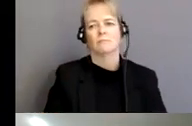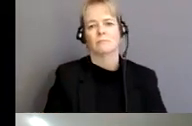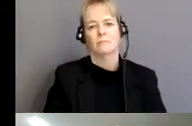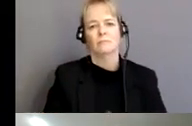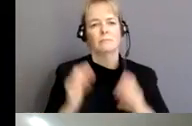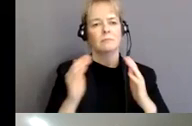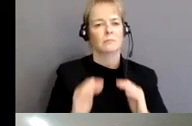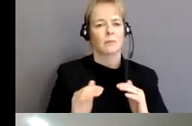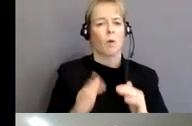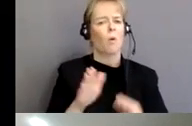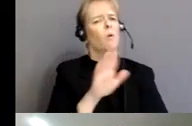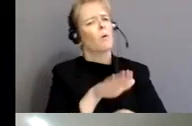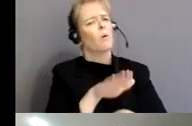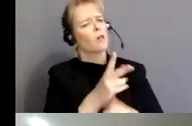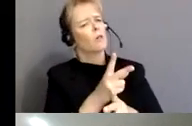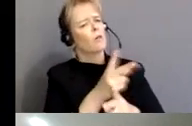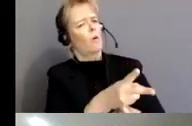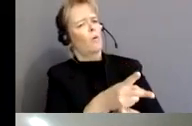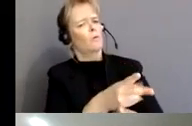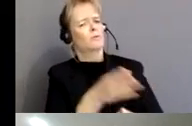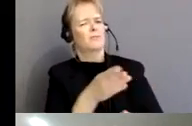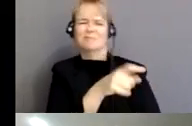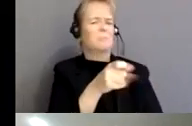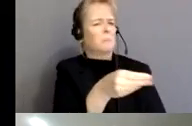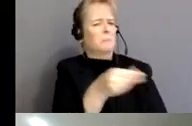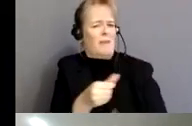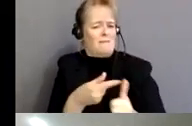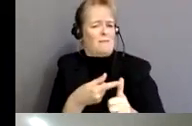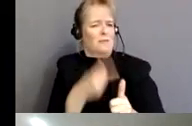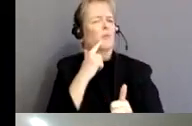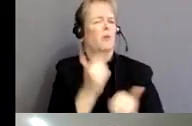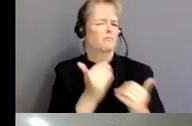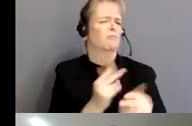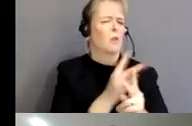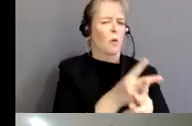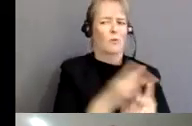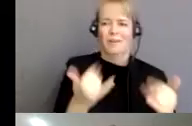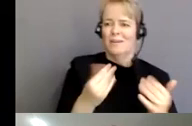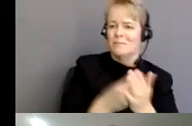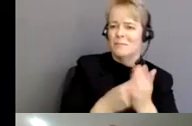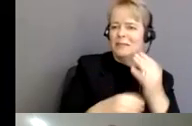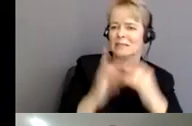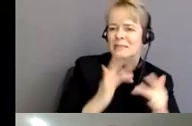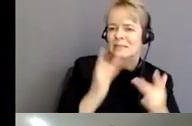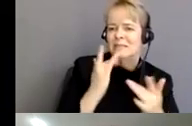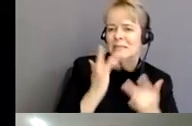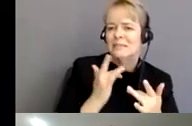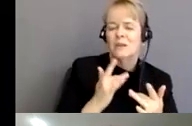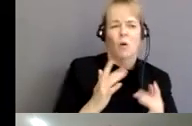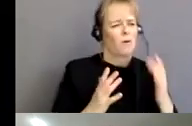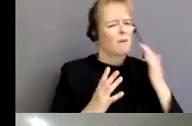Advanced fee loans. You know, people with difficulties during this time with their income flows are sometimes being